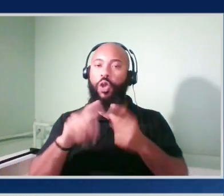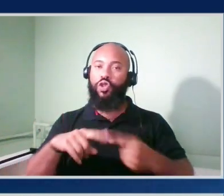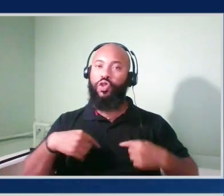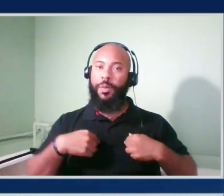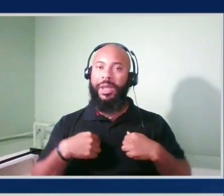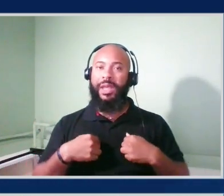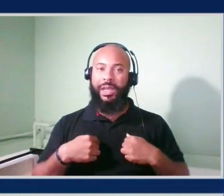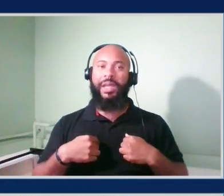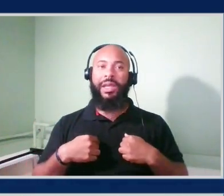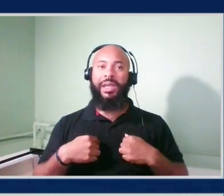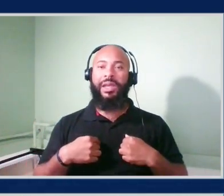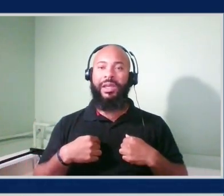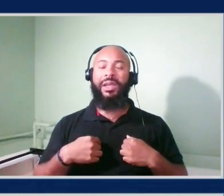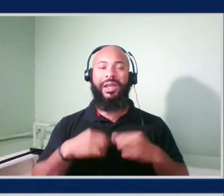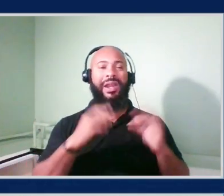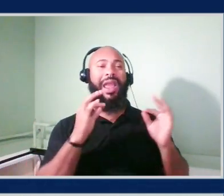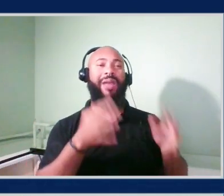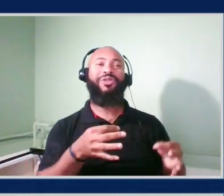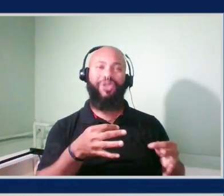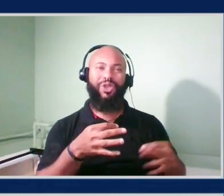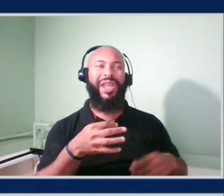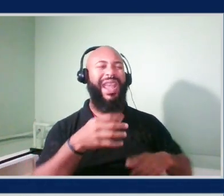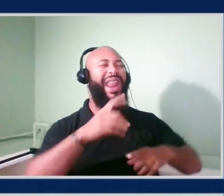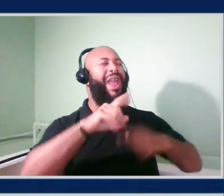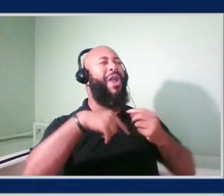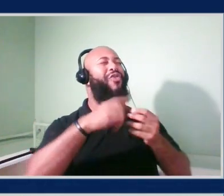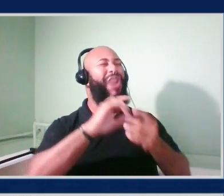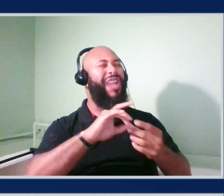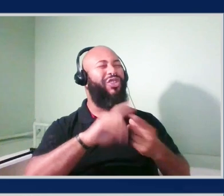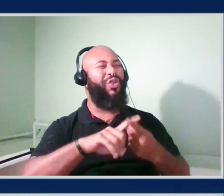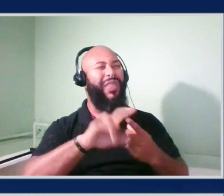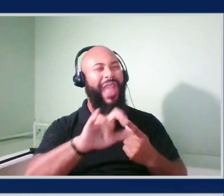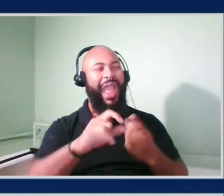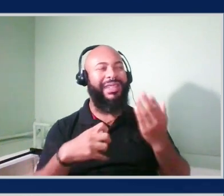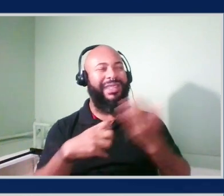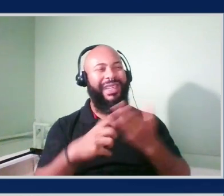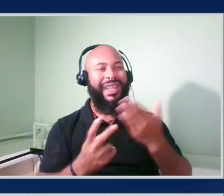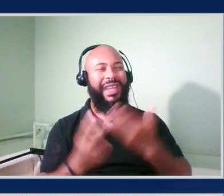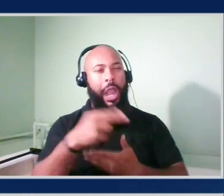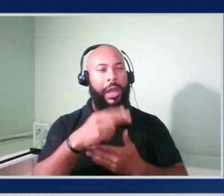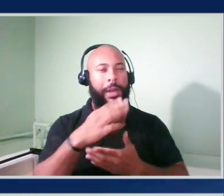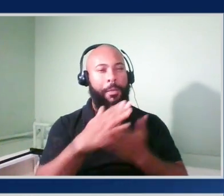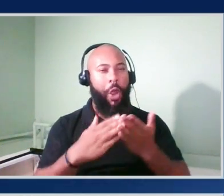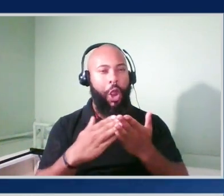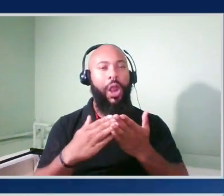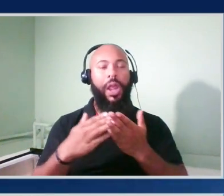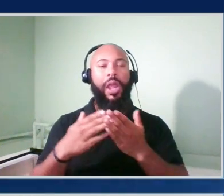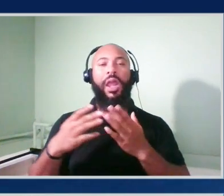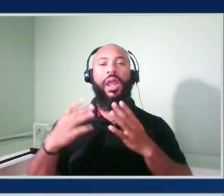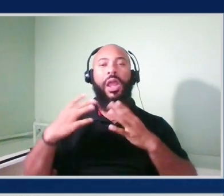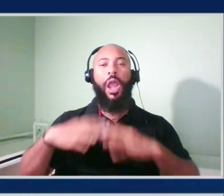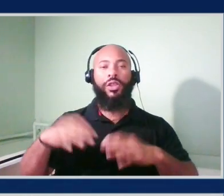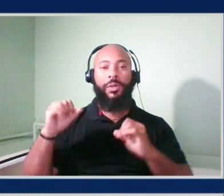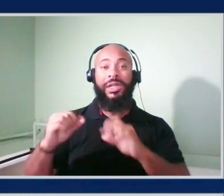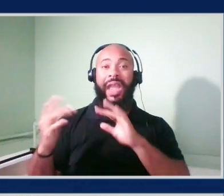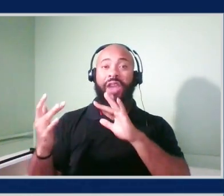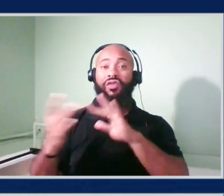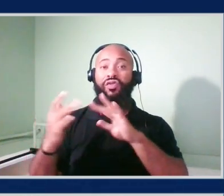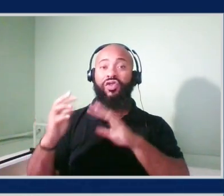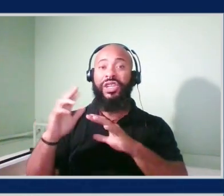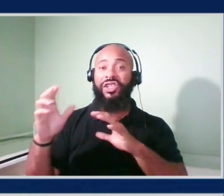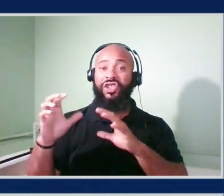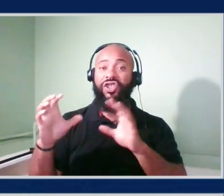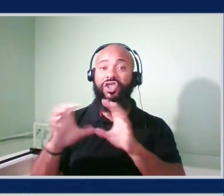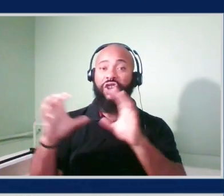yeah. Absolutely. And about the cutting a ticket part too. So customers can reach CERT by going and cutting a support ticket, and support